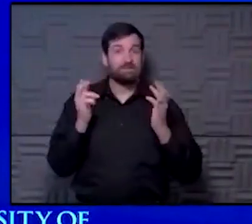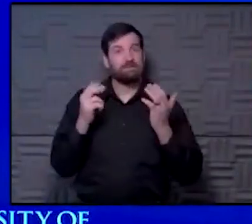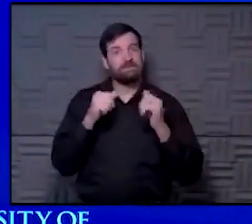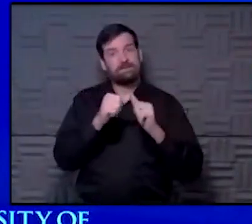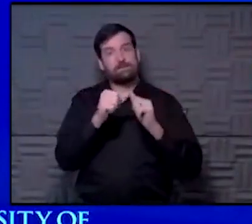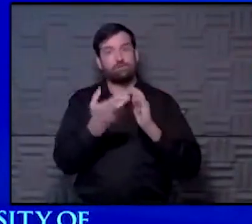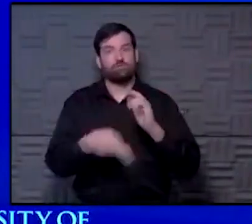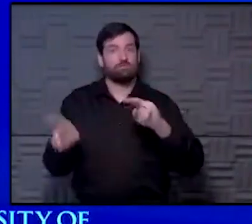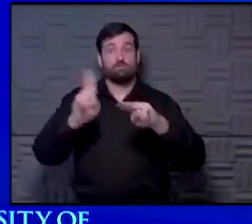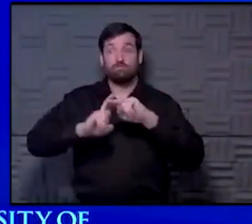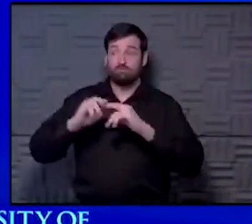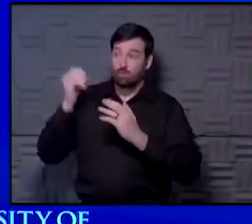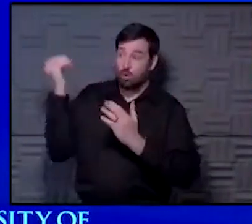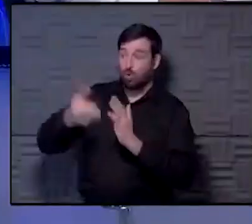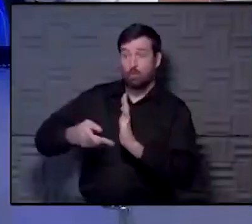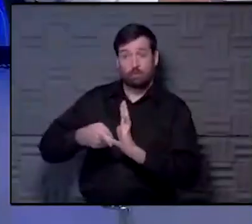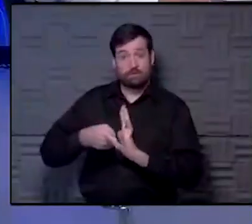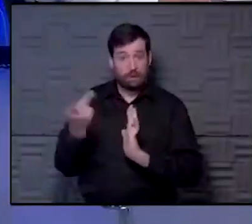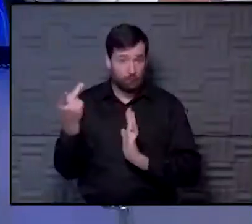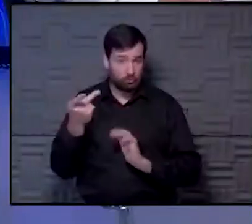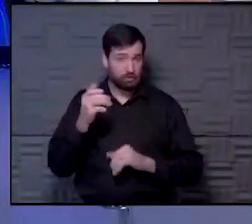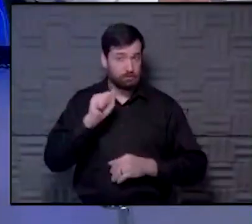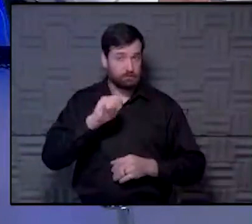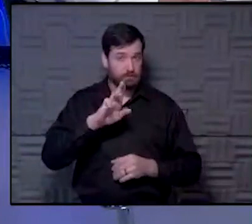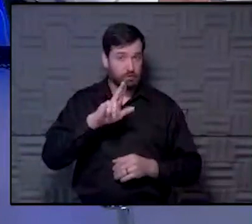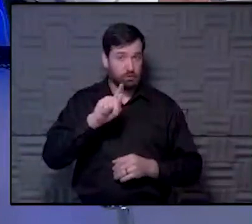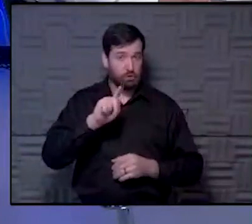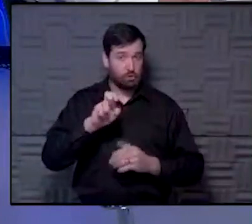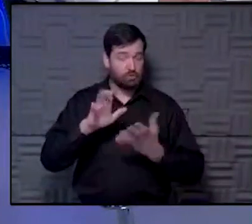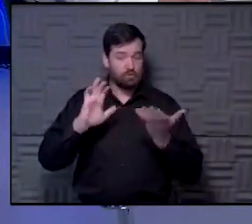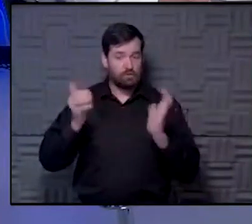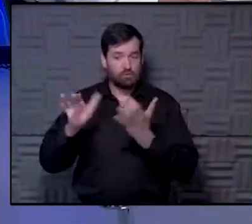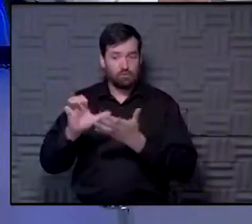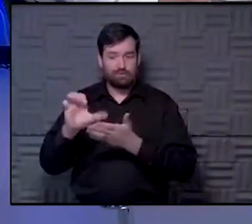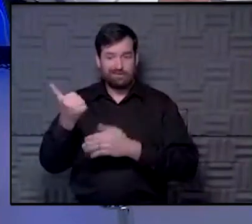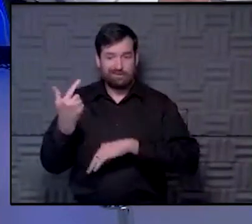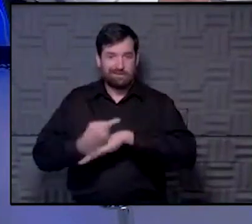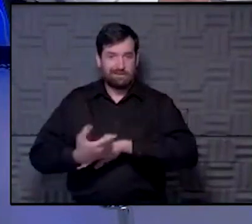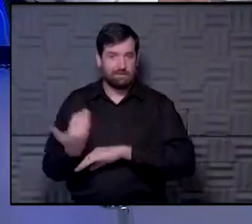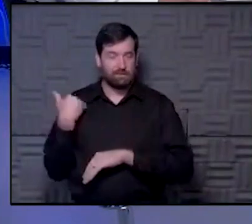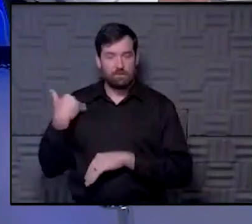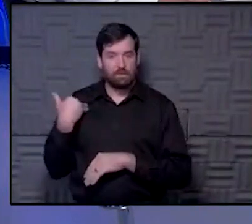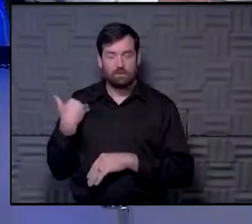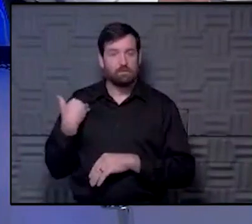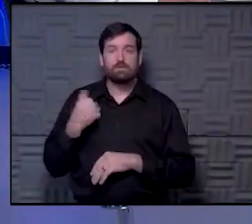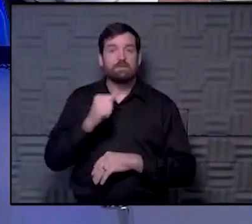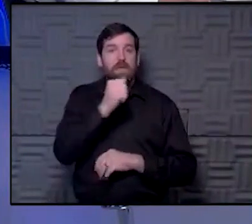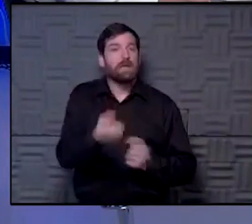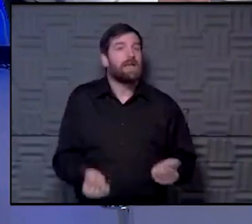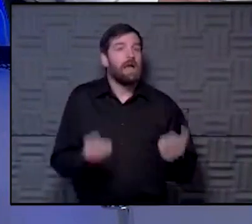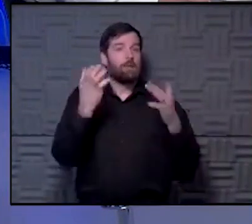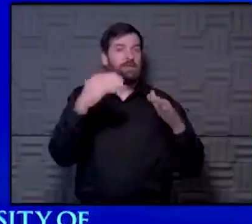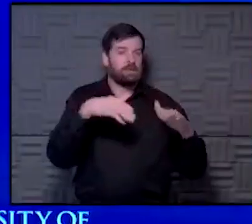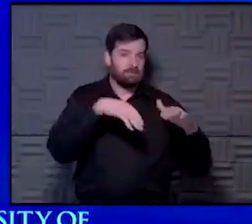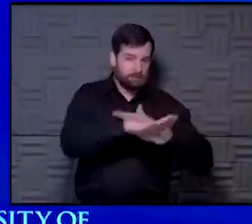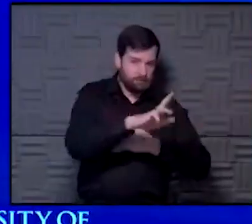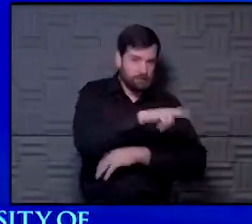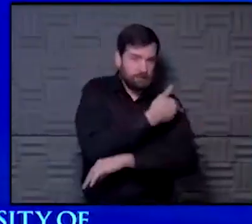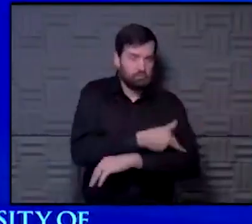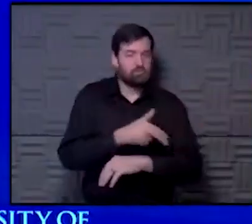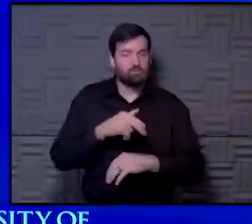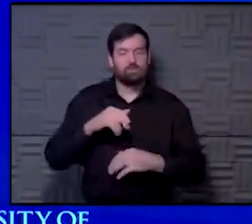we have nearly doubled on the acute numbers from 10 days ago to now that are in the hospital. That's not hospitalizations, of course, though that's